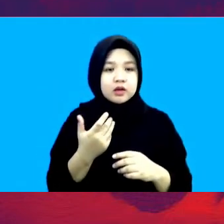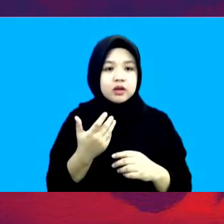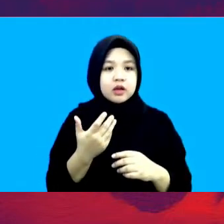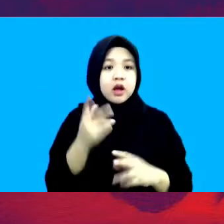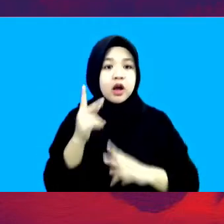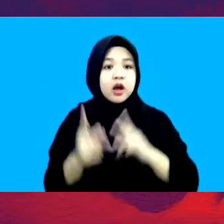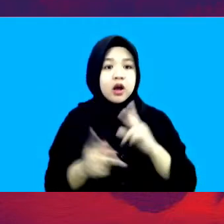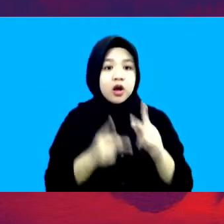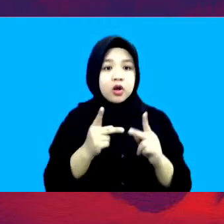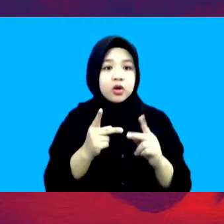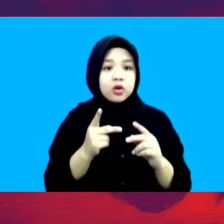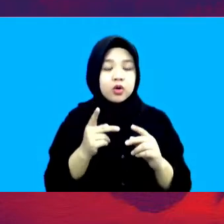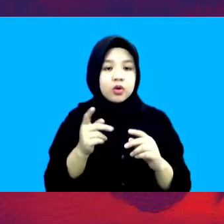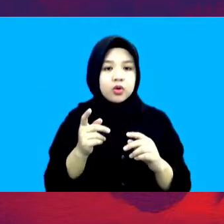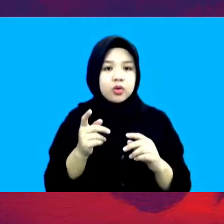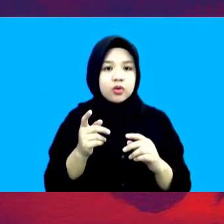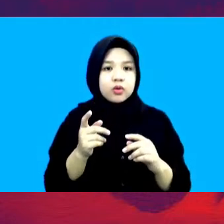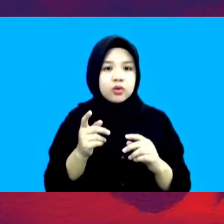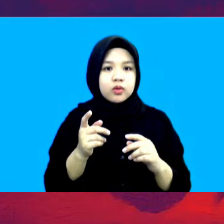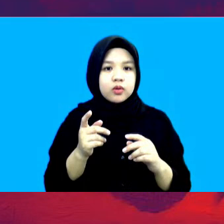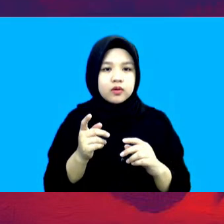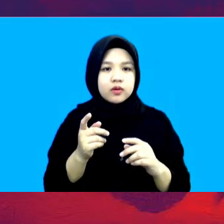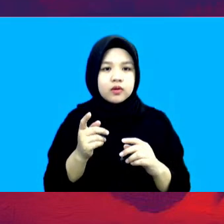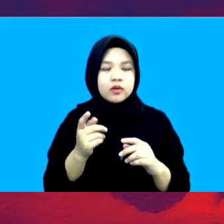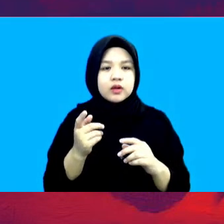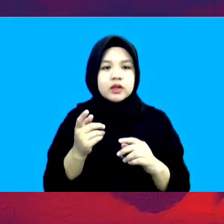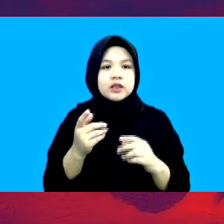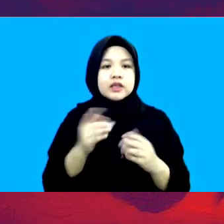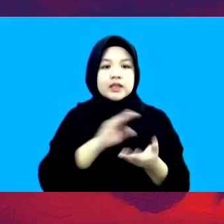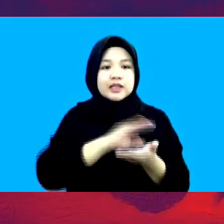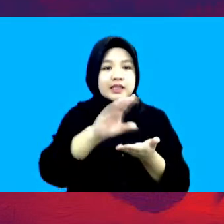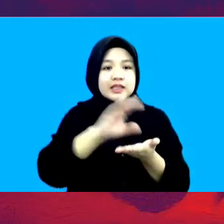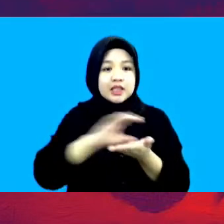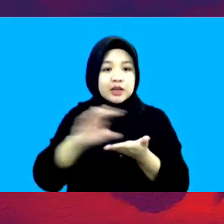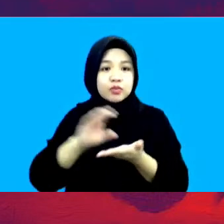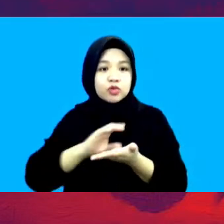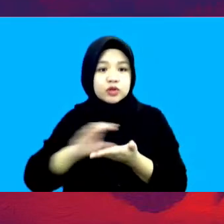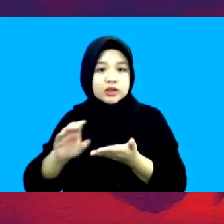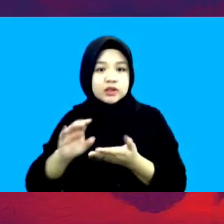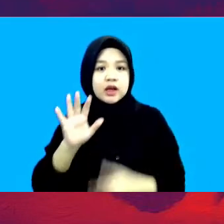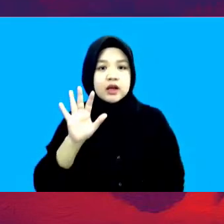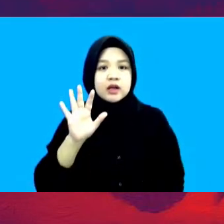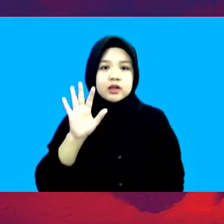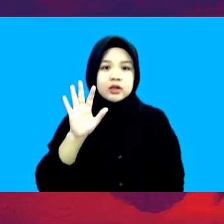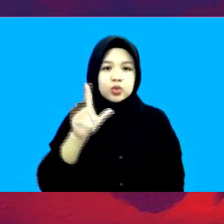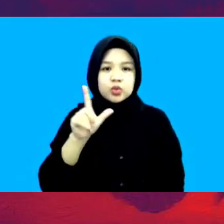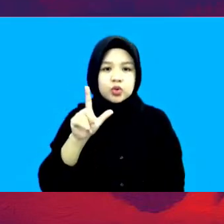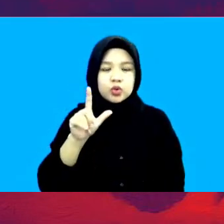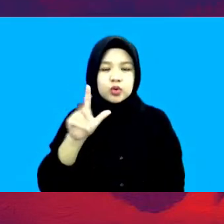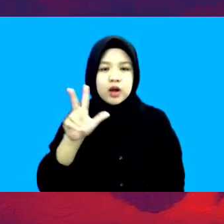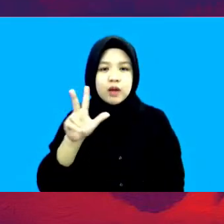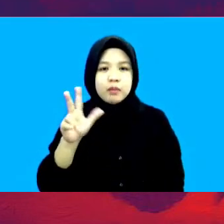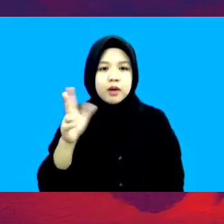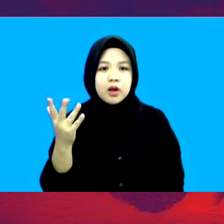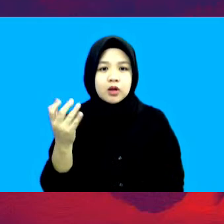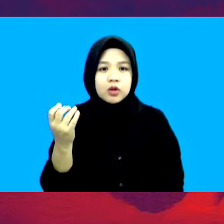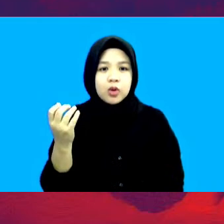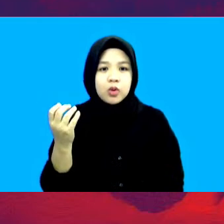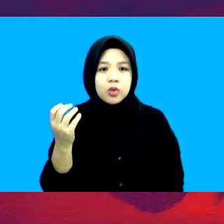the FGT? It's a natural question. How might it augment the view offered